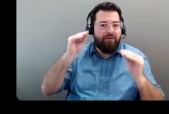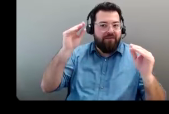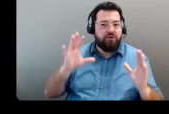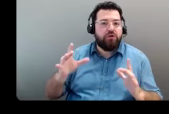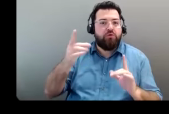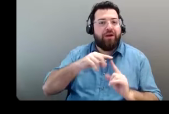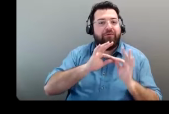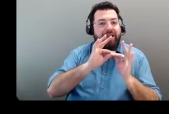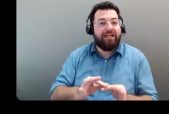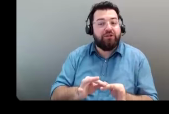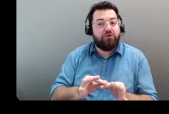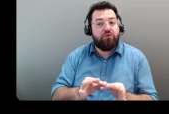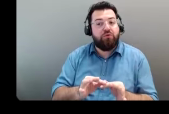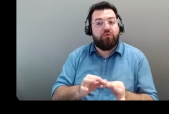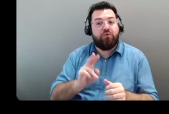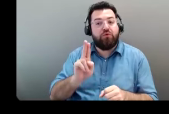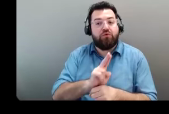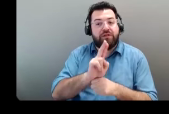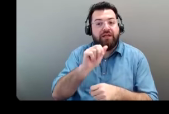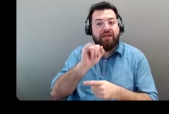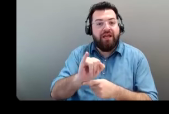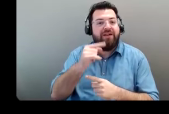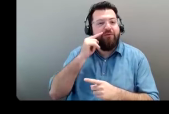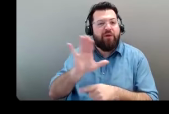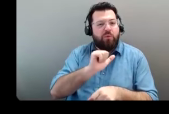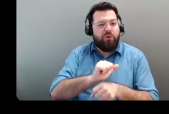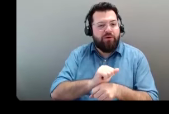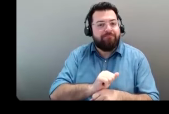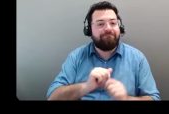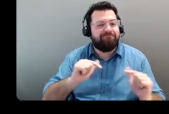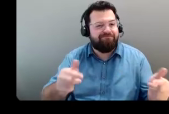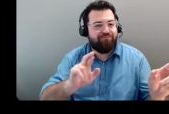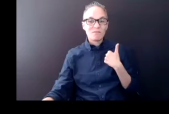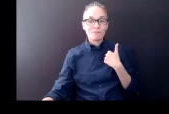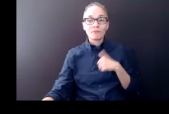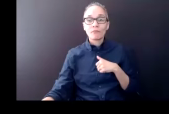it comes to using AI in their work.